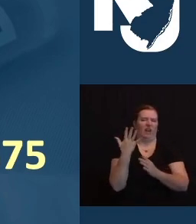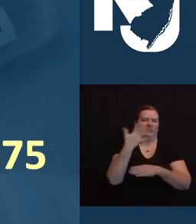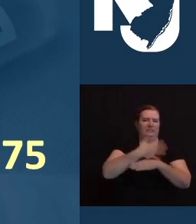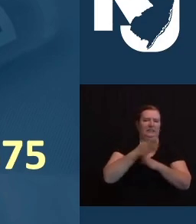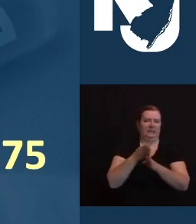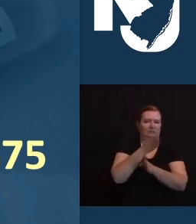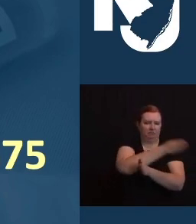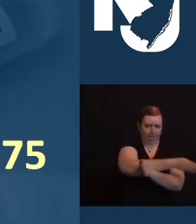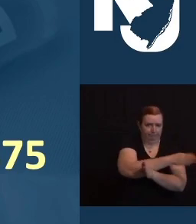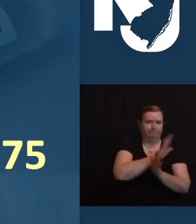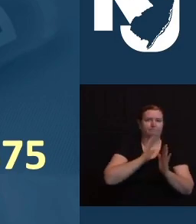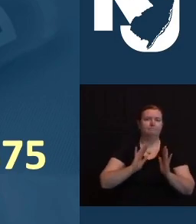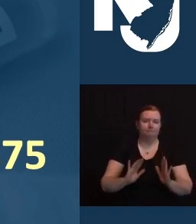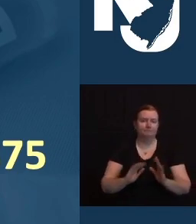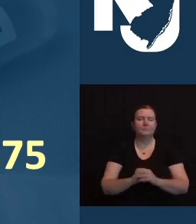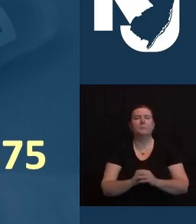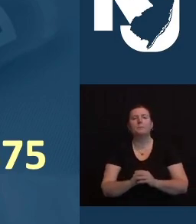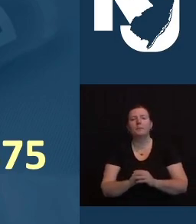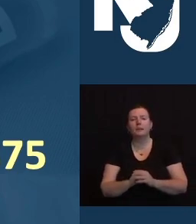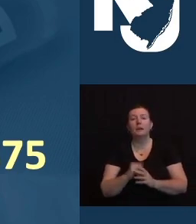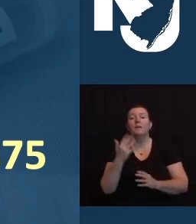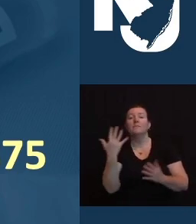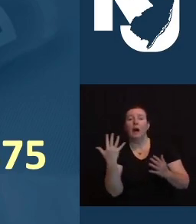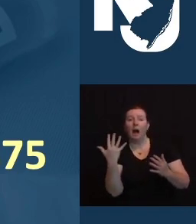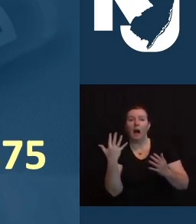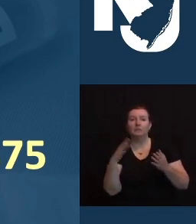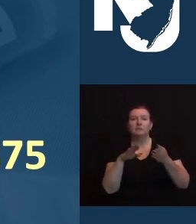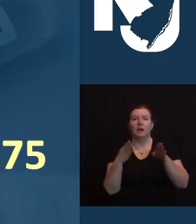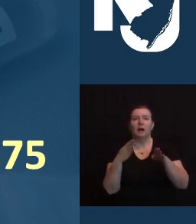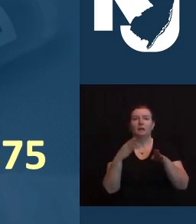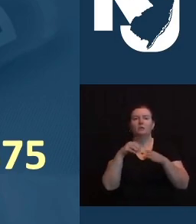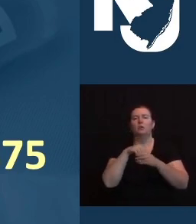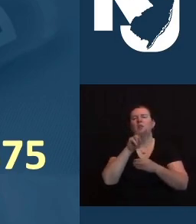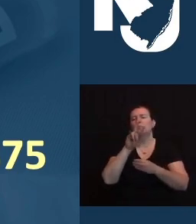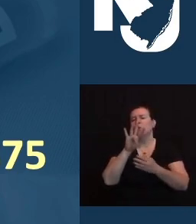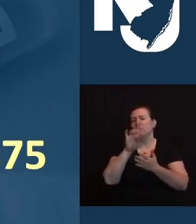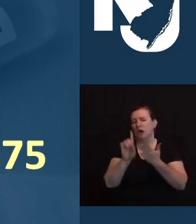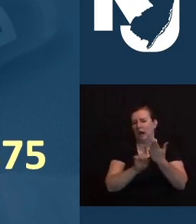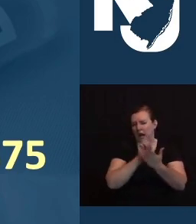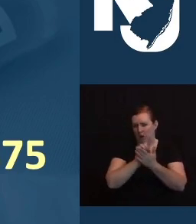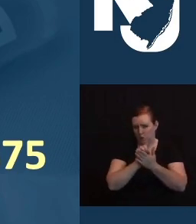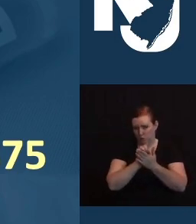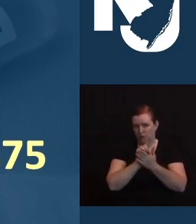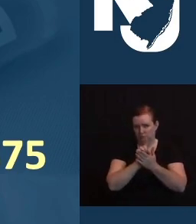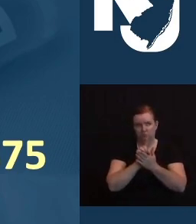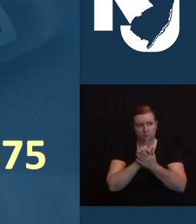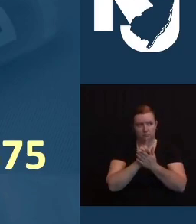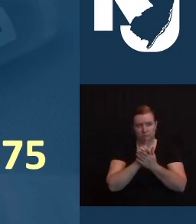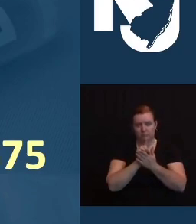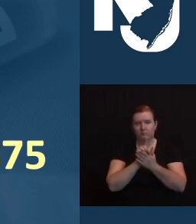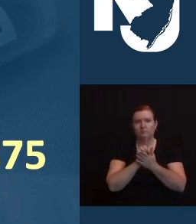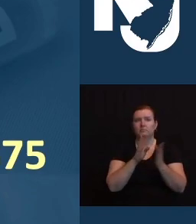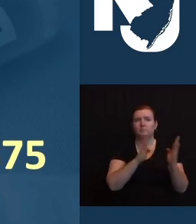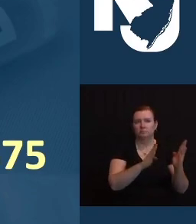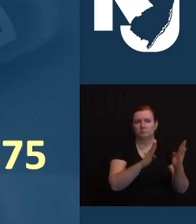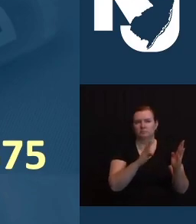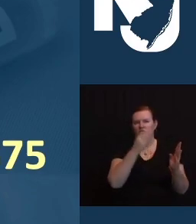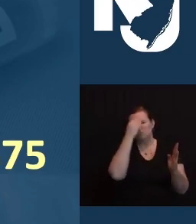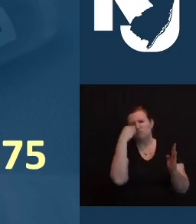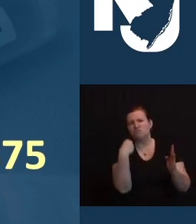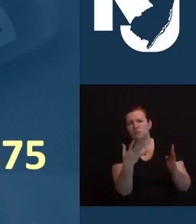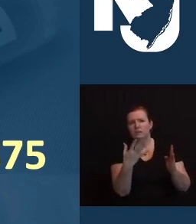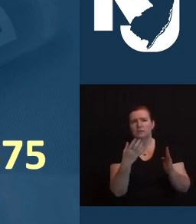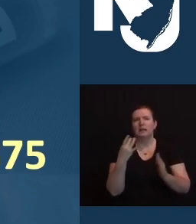reported over the past 24 hours. Again, that's apples to oranges, deliberately, to make sure we're making folks aware of a different dimension